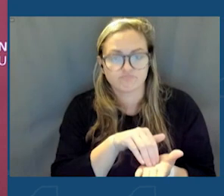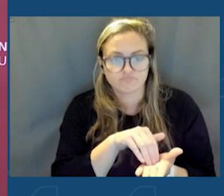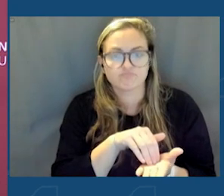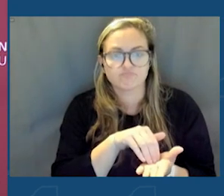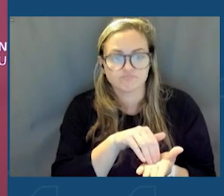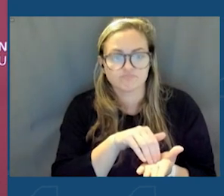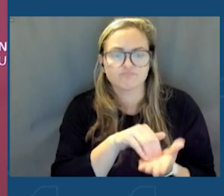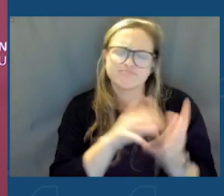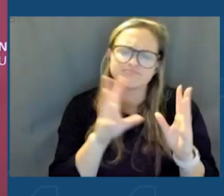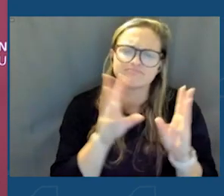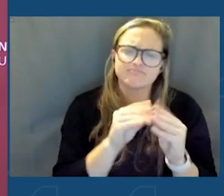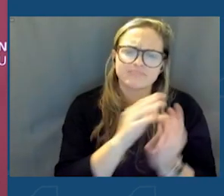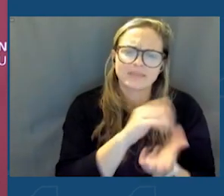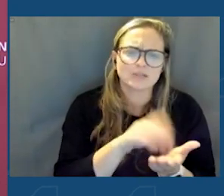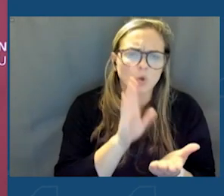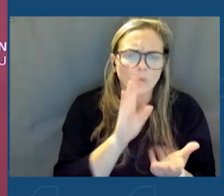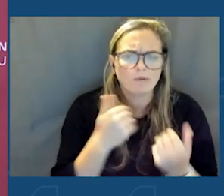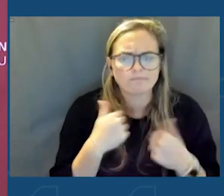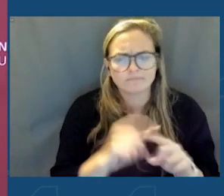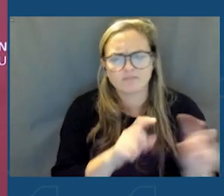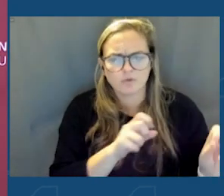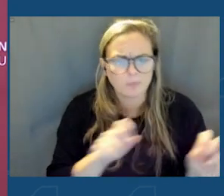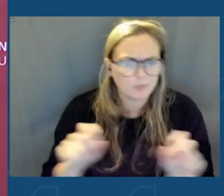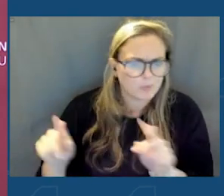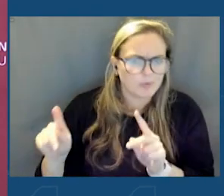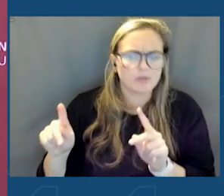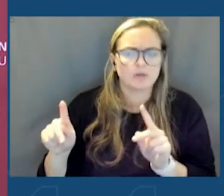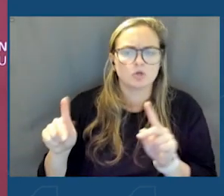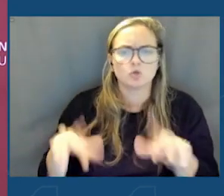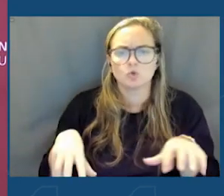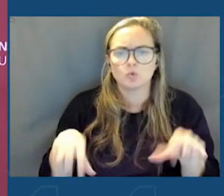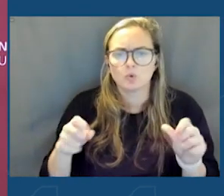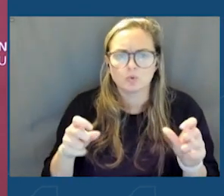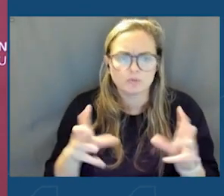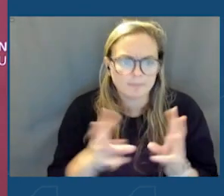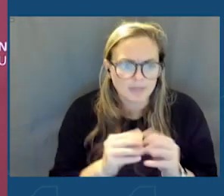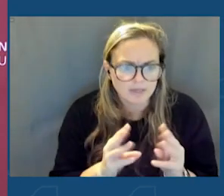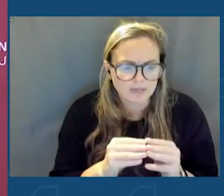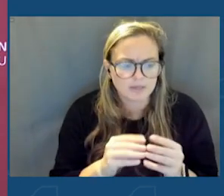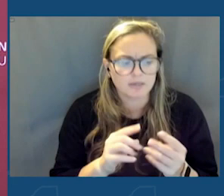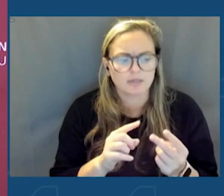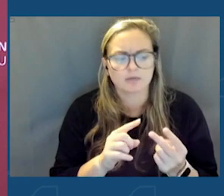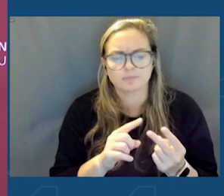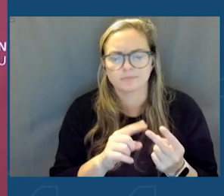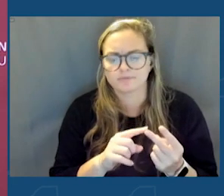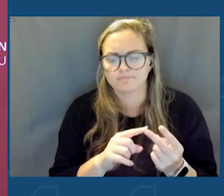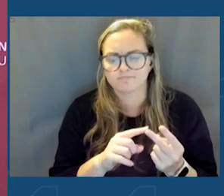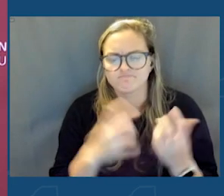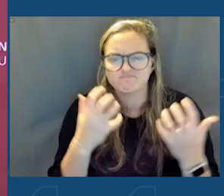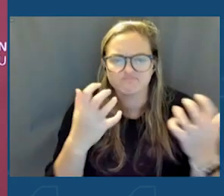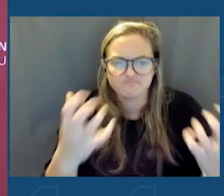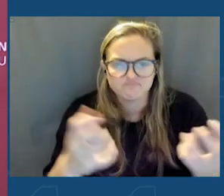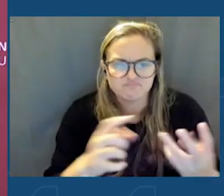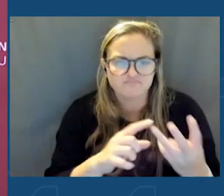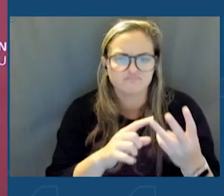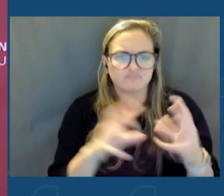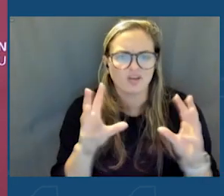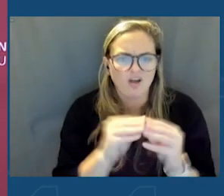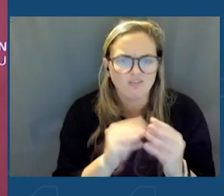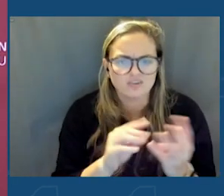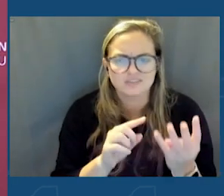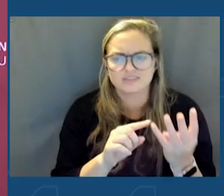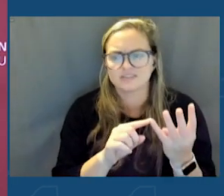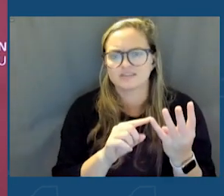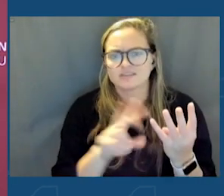and conference center will give us the opportunity to host meetings, symposia, conferences, conventions, and